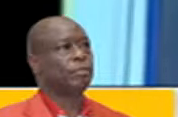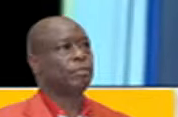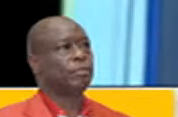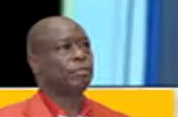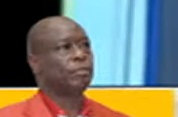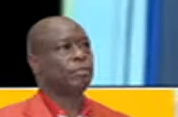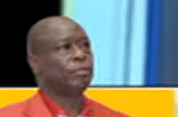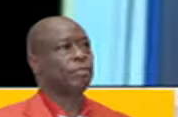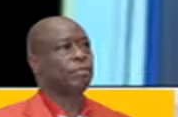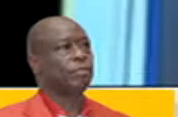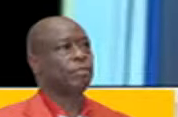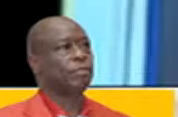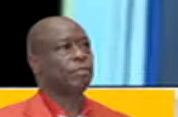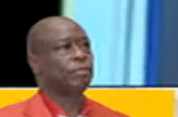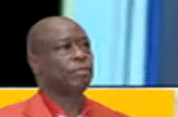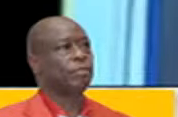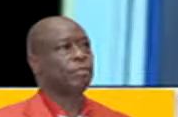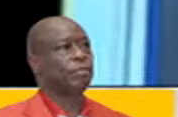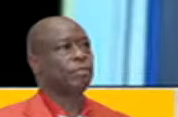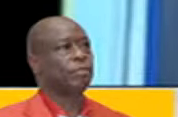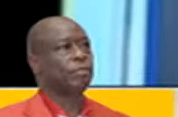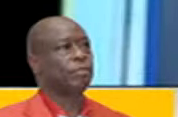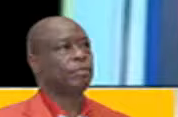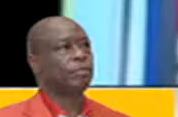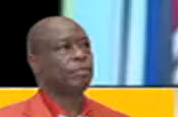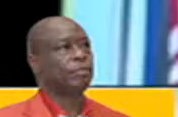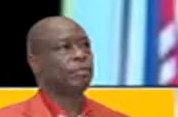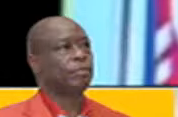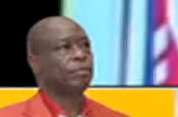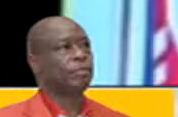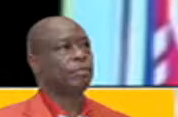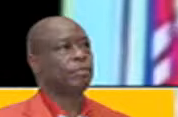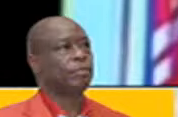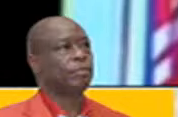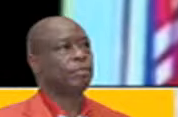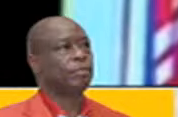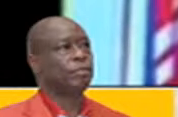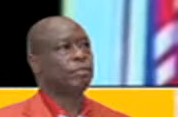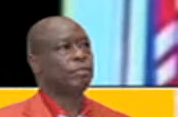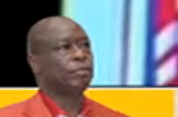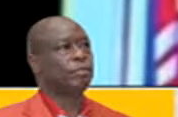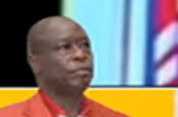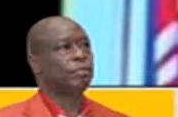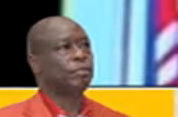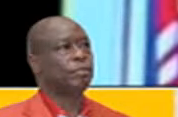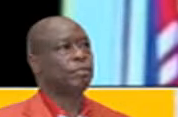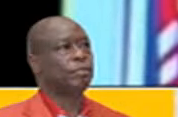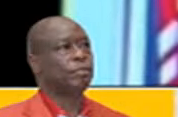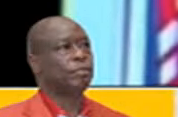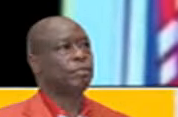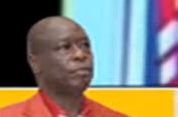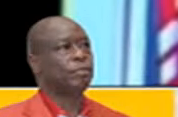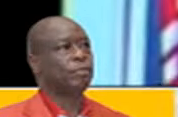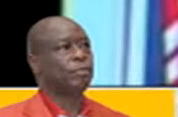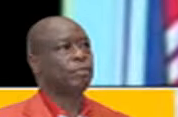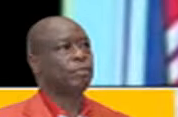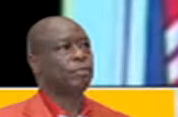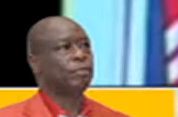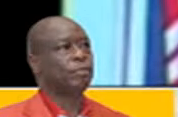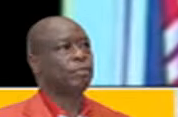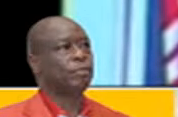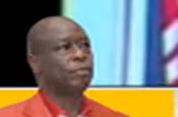him and government such information. And that is where the problem is. We have a dysfunctional